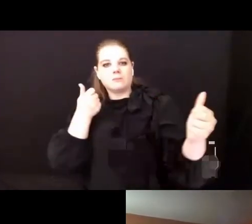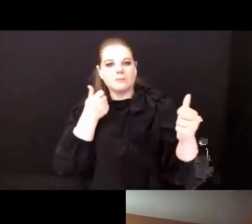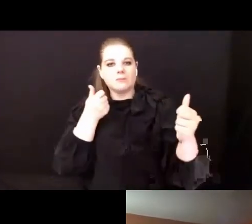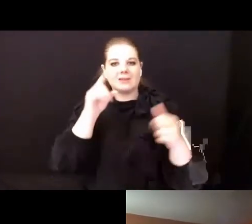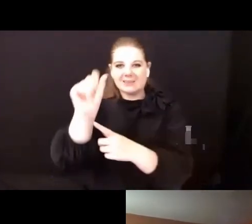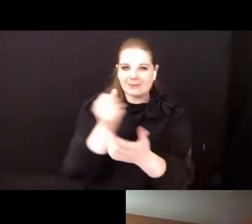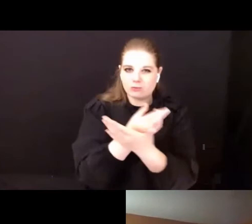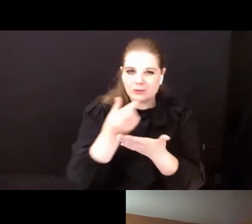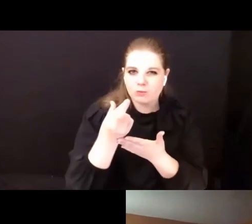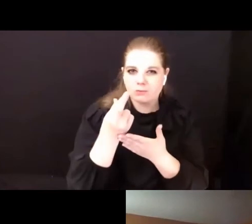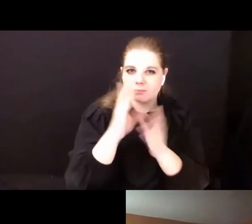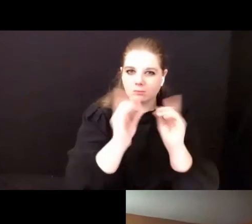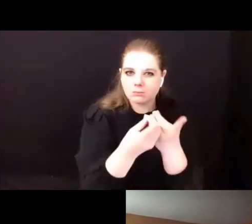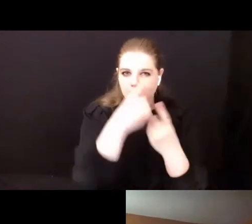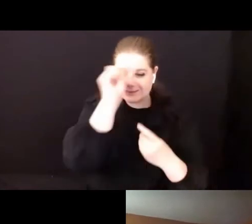the attitude